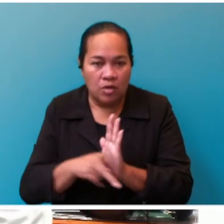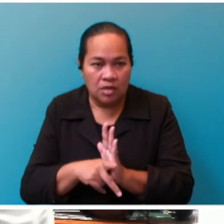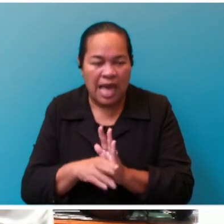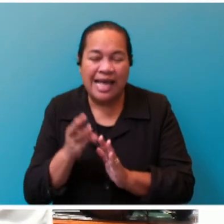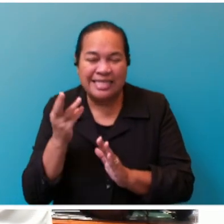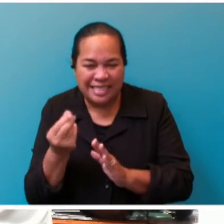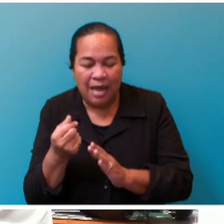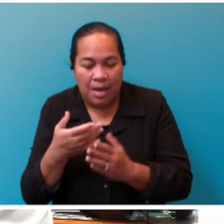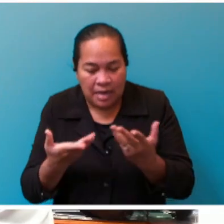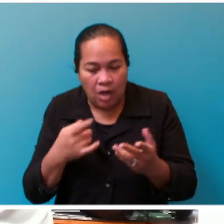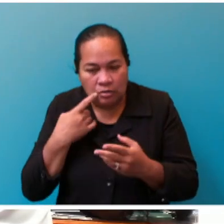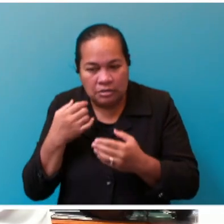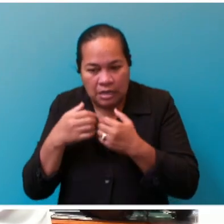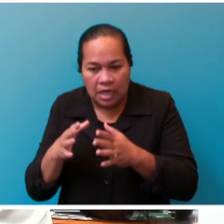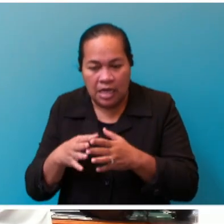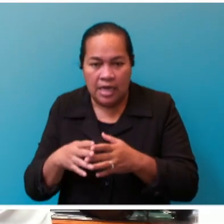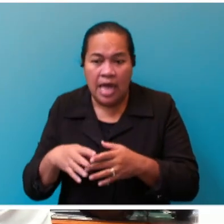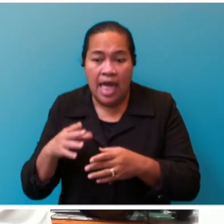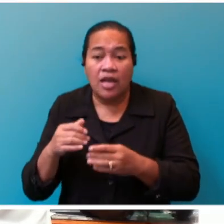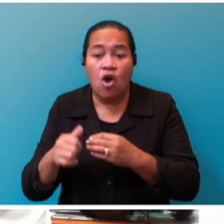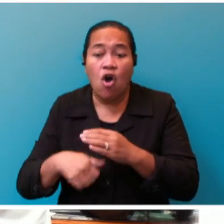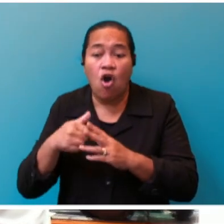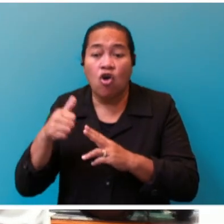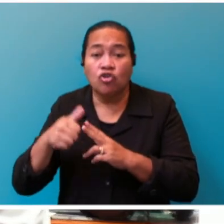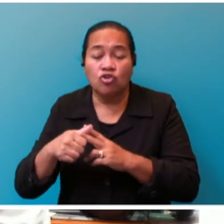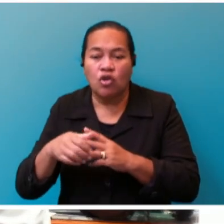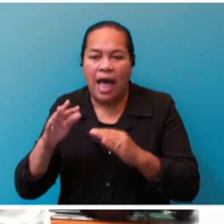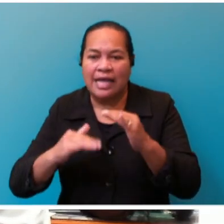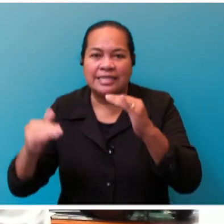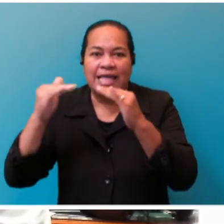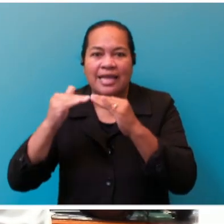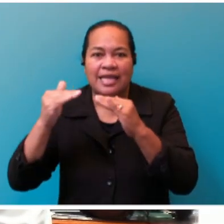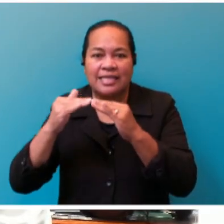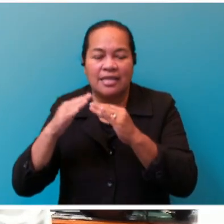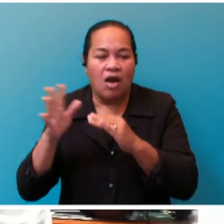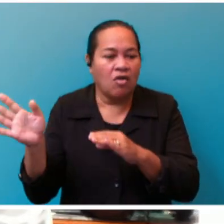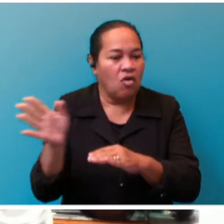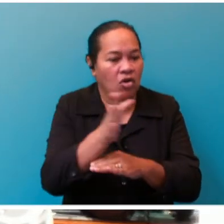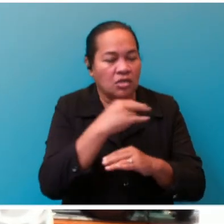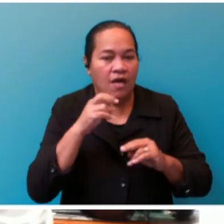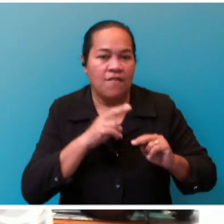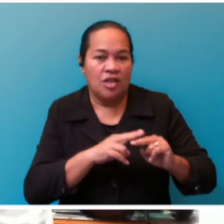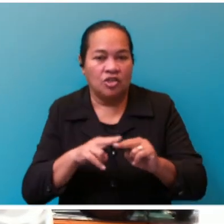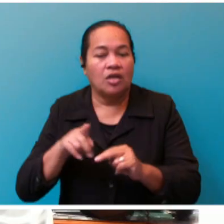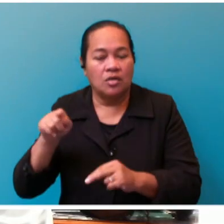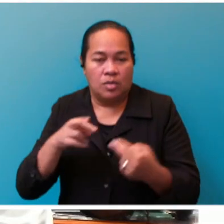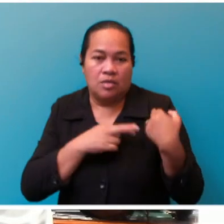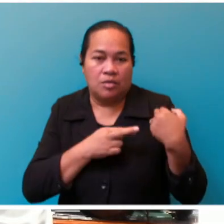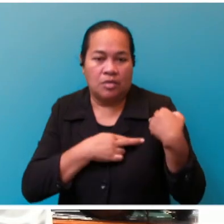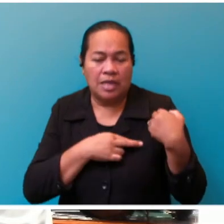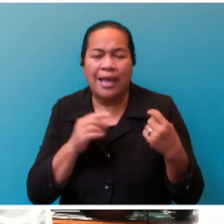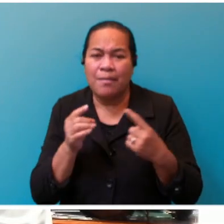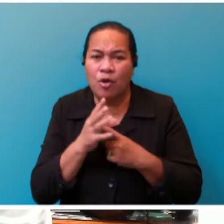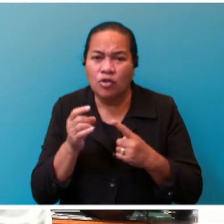which are currently underway, and the setting of construction and maintenance standards across Fiji. Mr. Speaker, so it is important to note